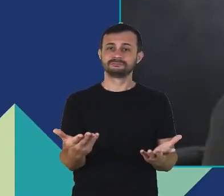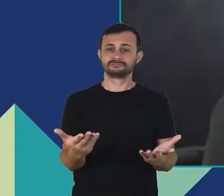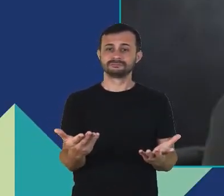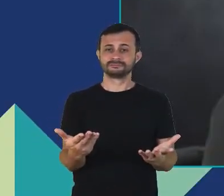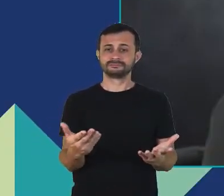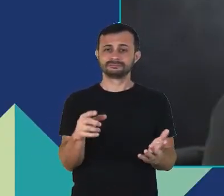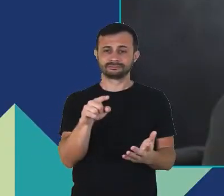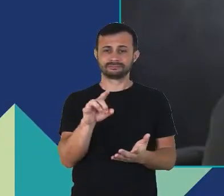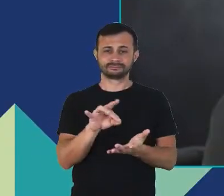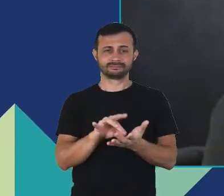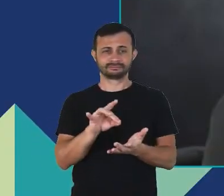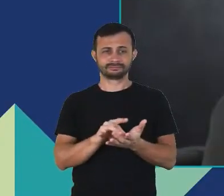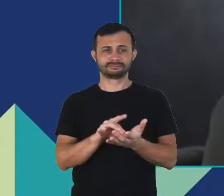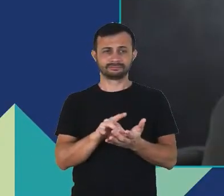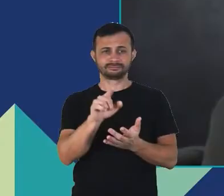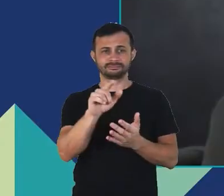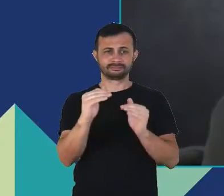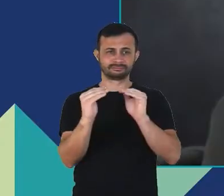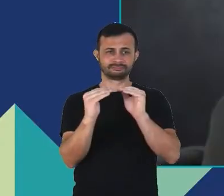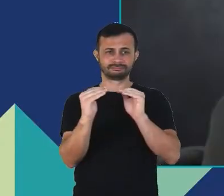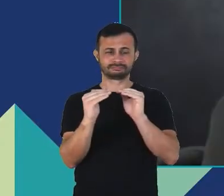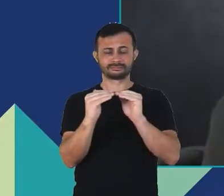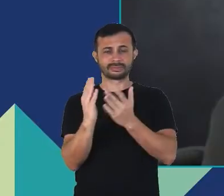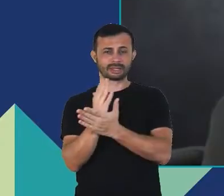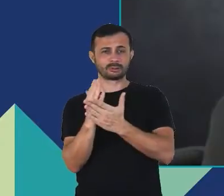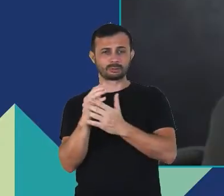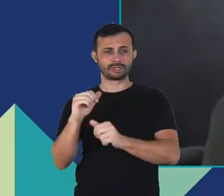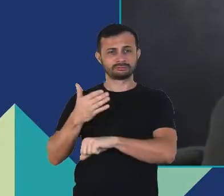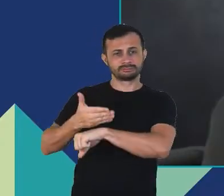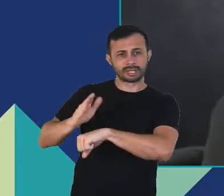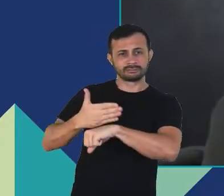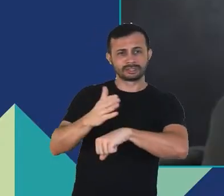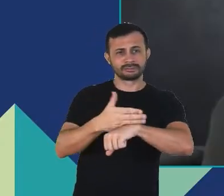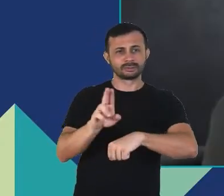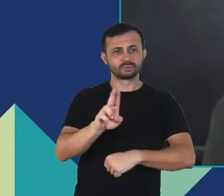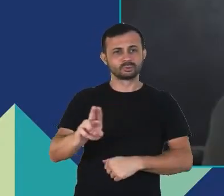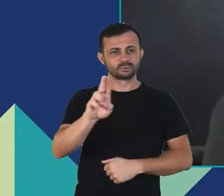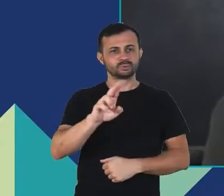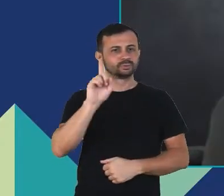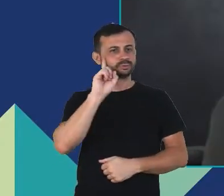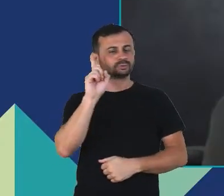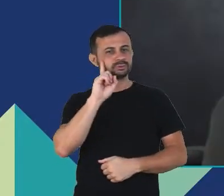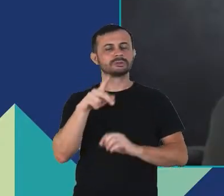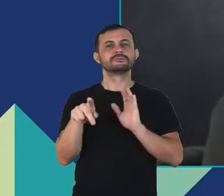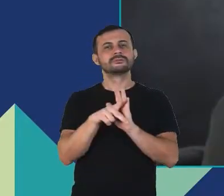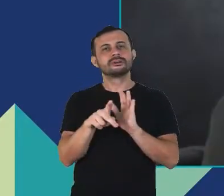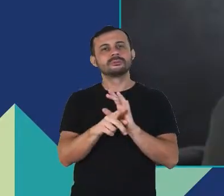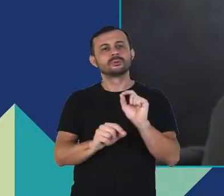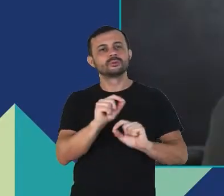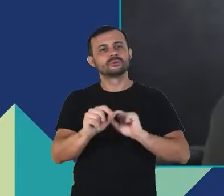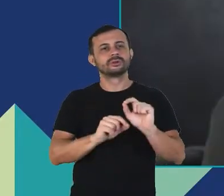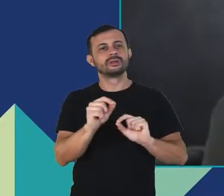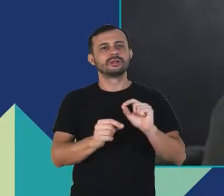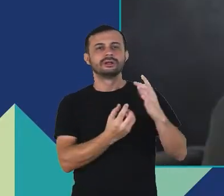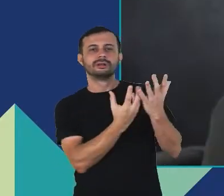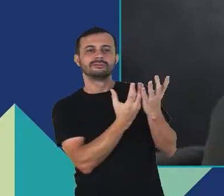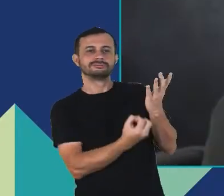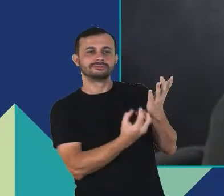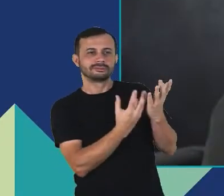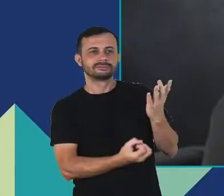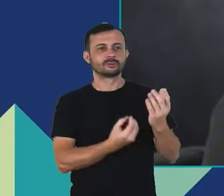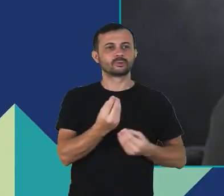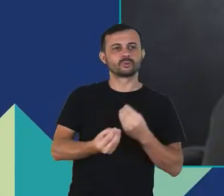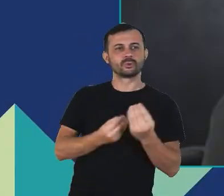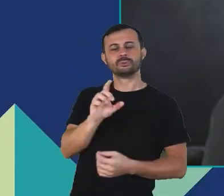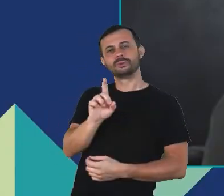practice for a drain design. It's a factor of safety of 10. Maybe we need to make it 12 or